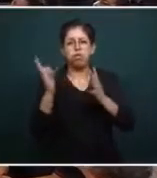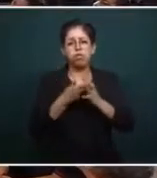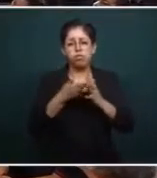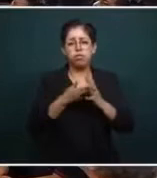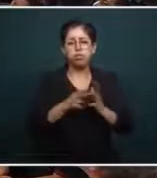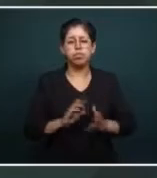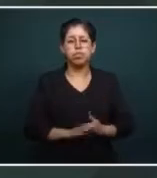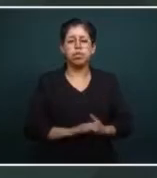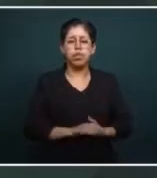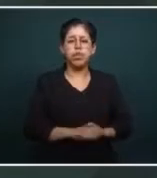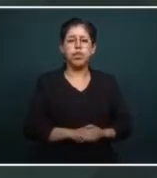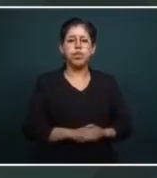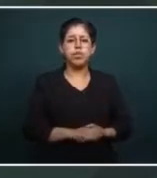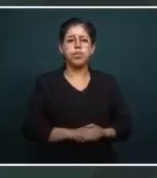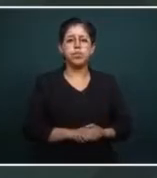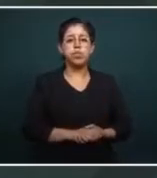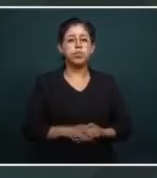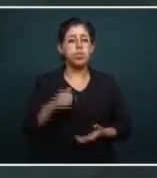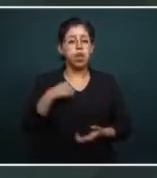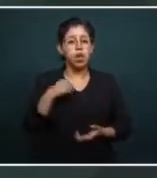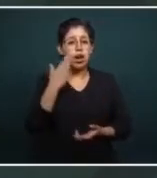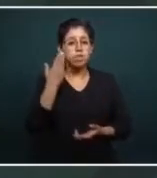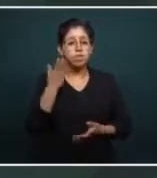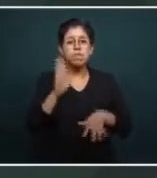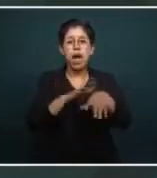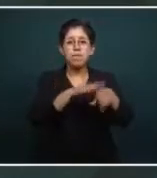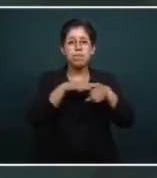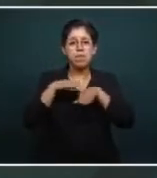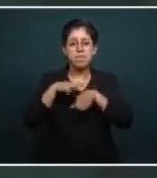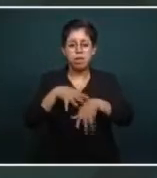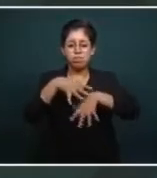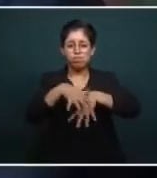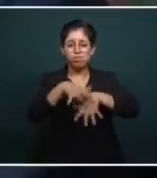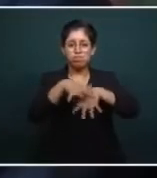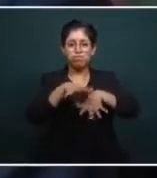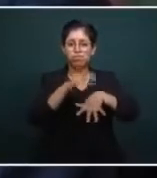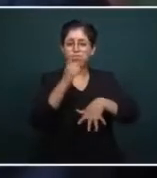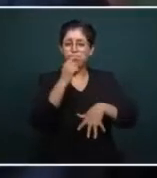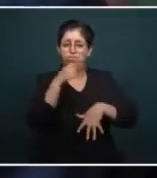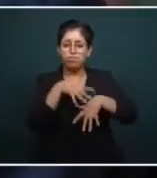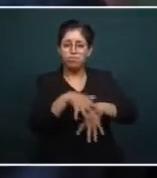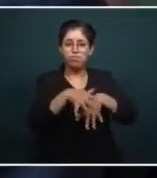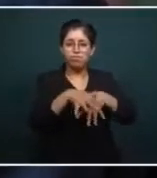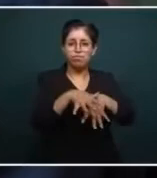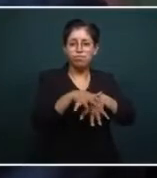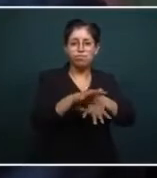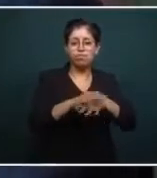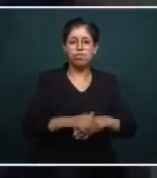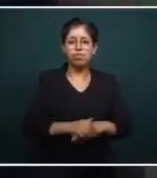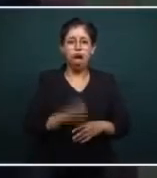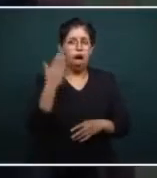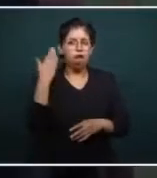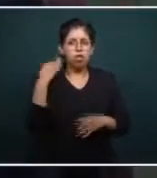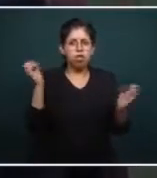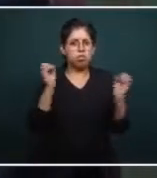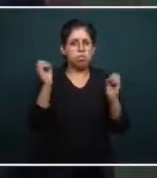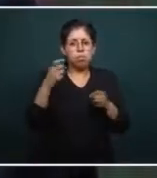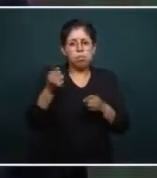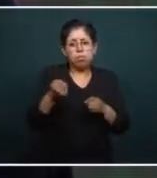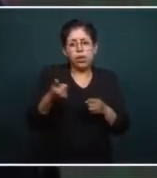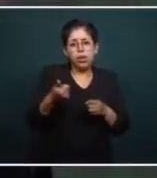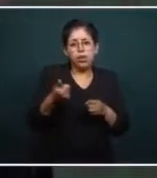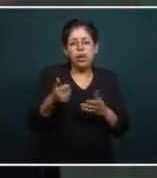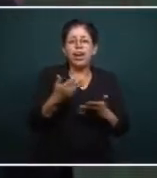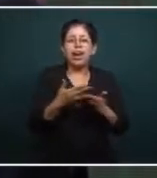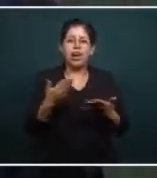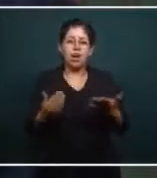among por other ejemplo, things, el que for tengamos example, más elementos that we have more que units no se tenían. that we didn't used to have.